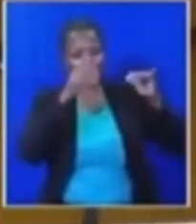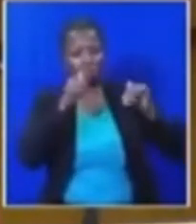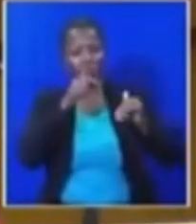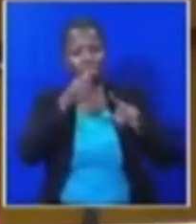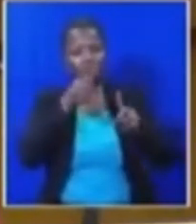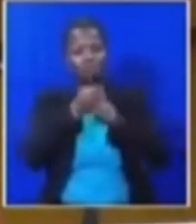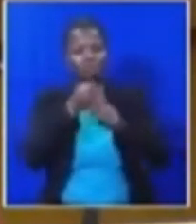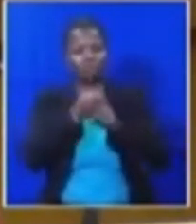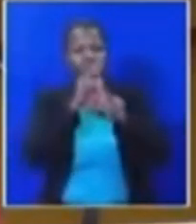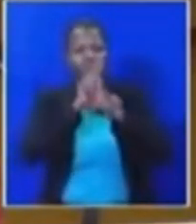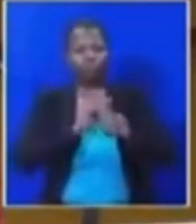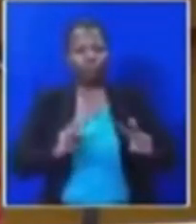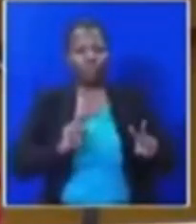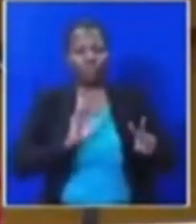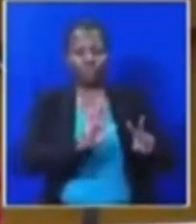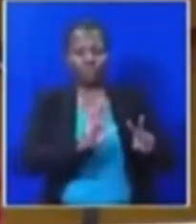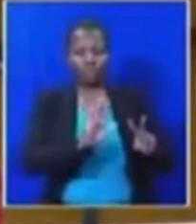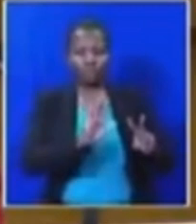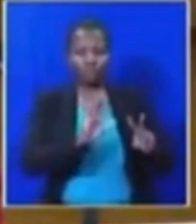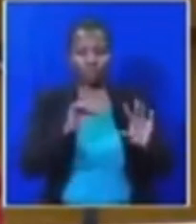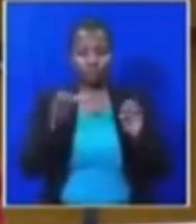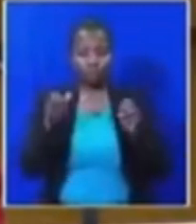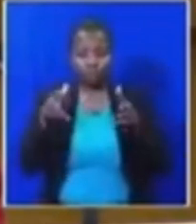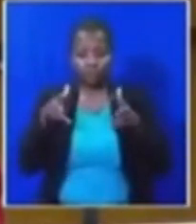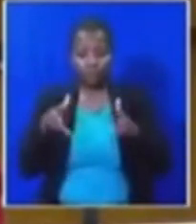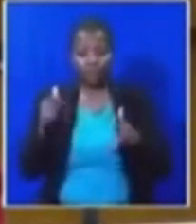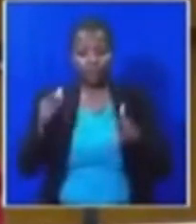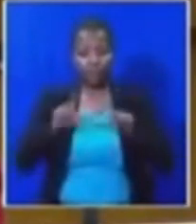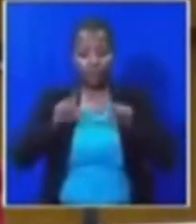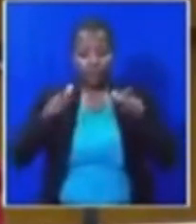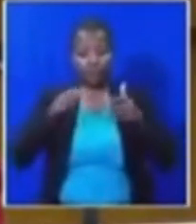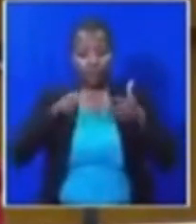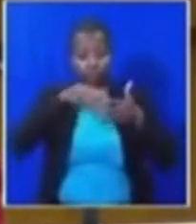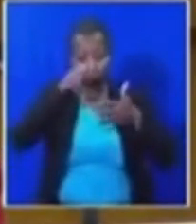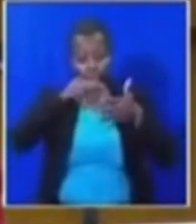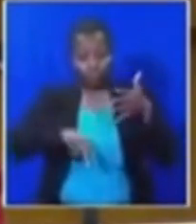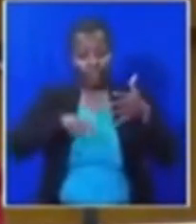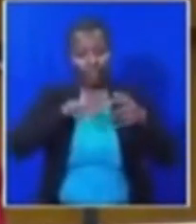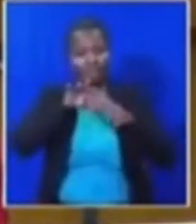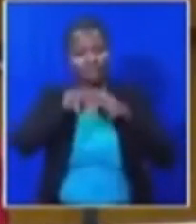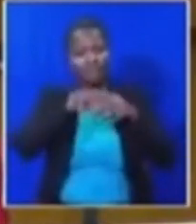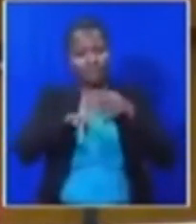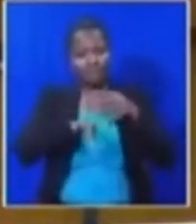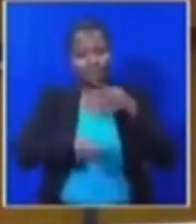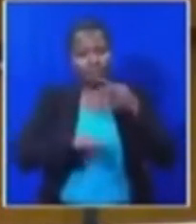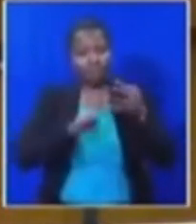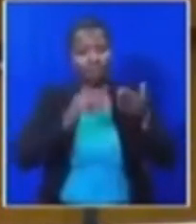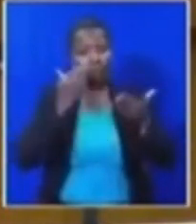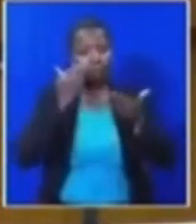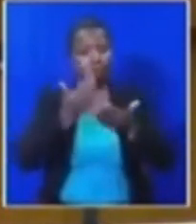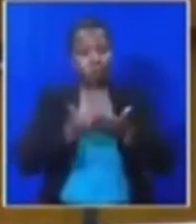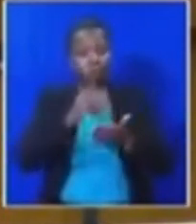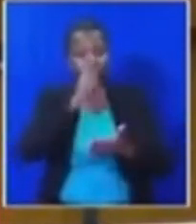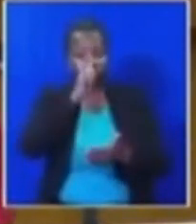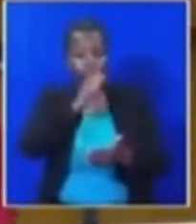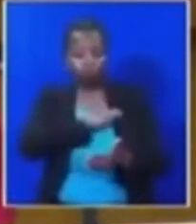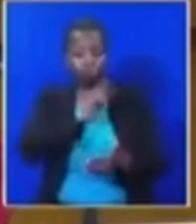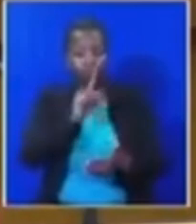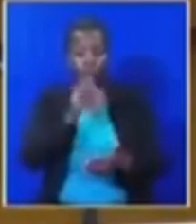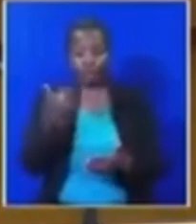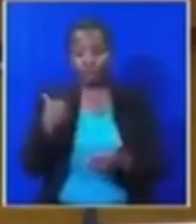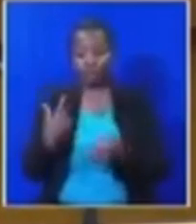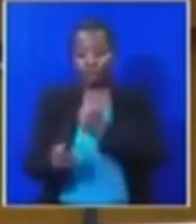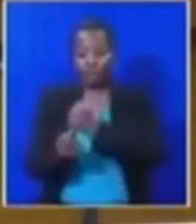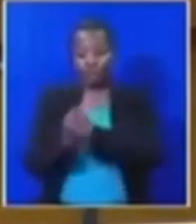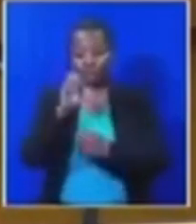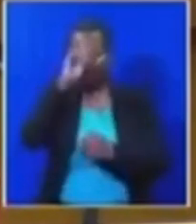peacemakers. A closer reading of the commission report reveals the following facts. The events recounted in the Marikana